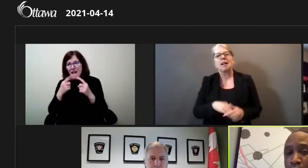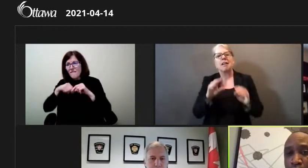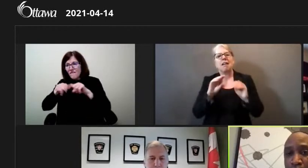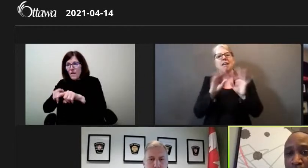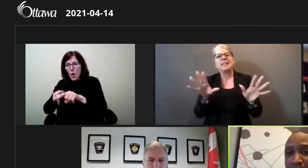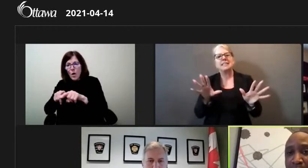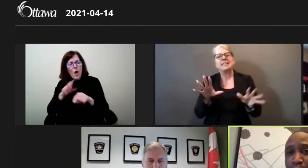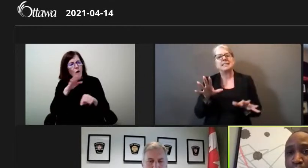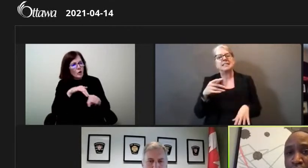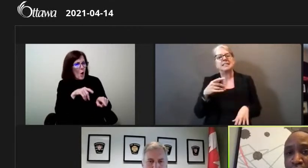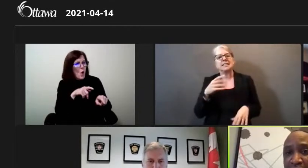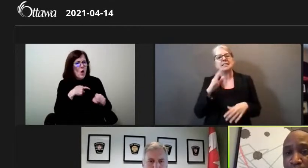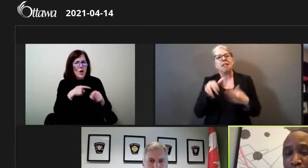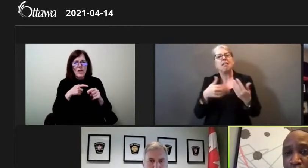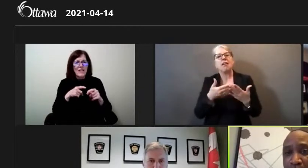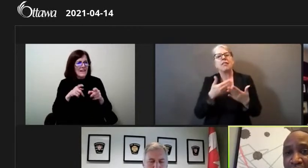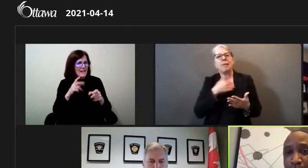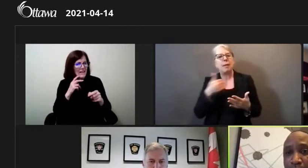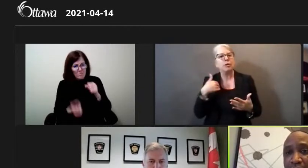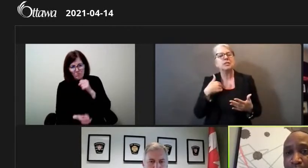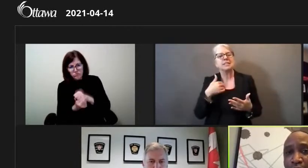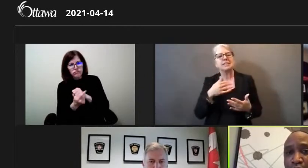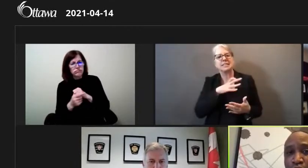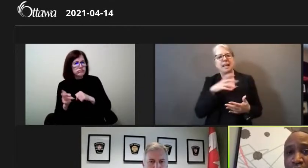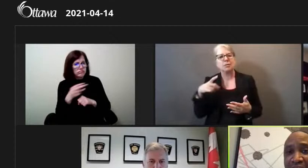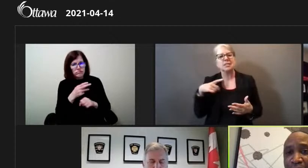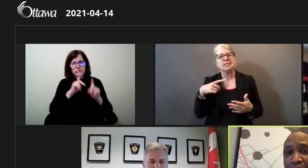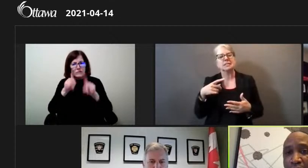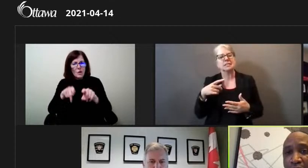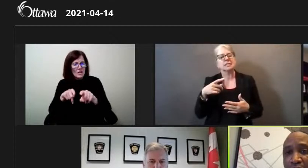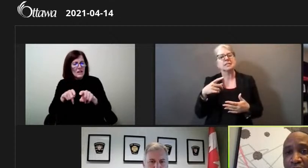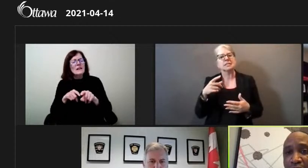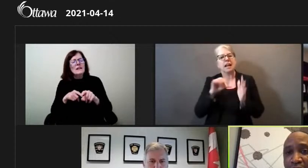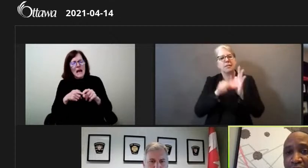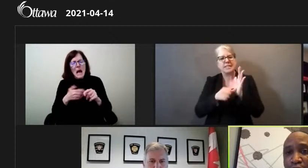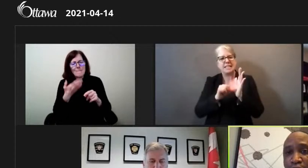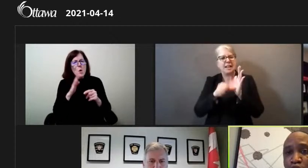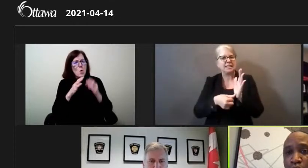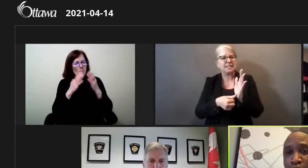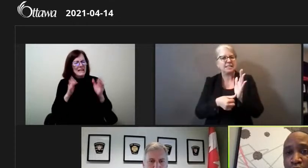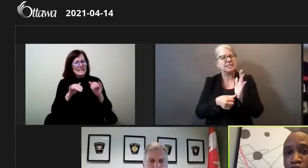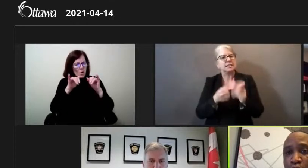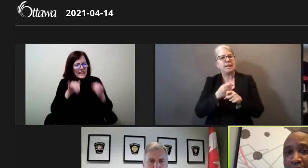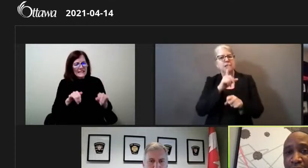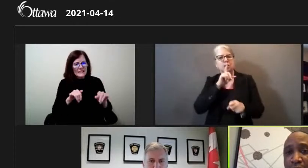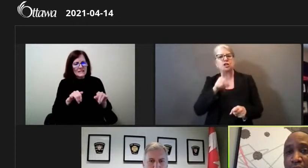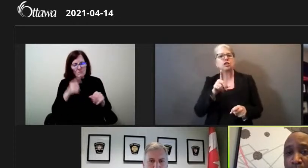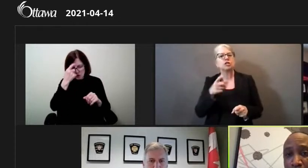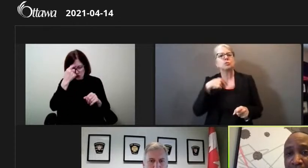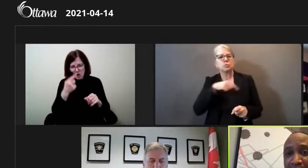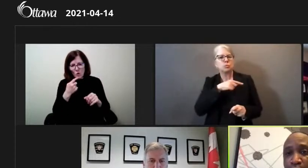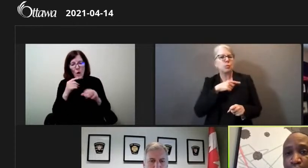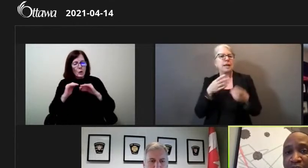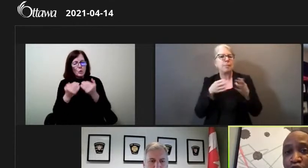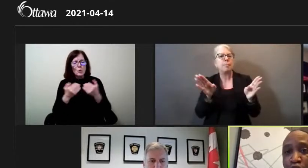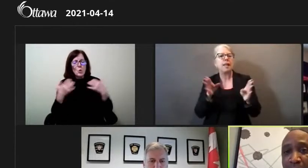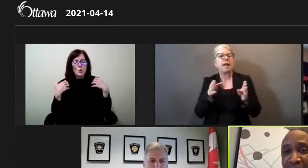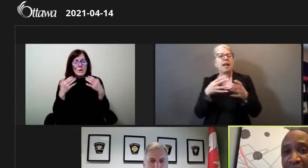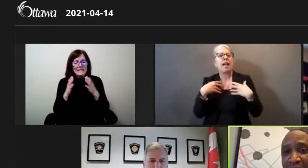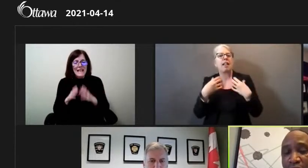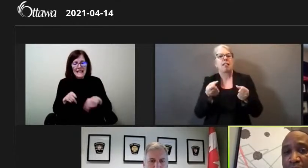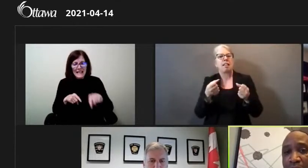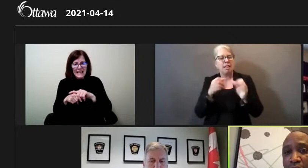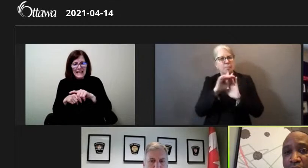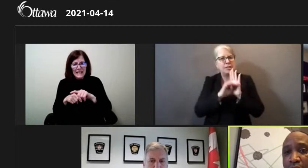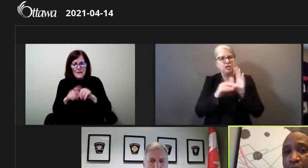all the members of council around the table have been really emphasizing the need to ensure that public health measures are